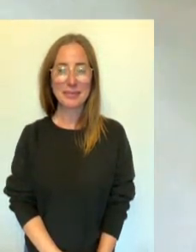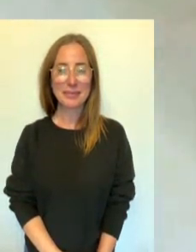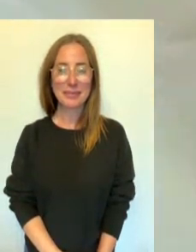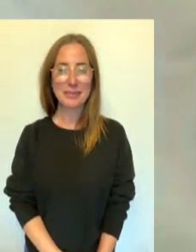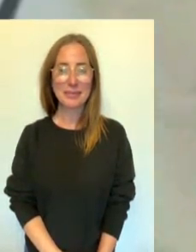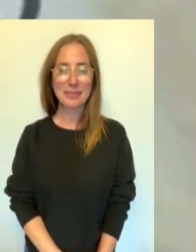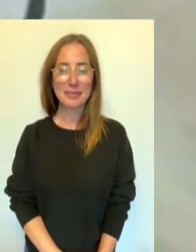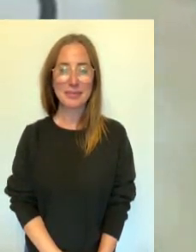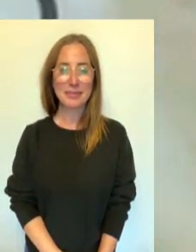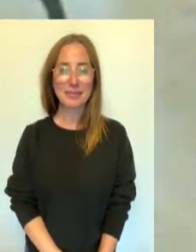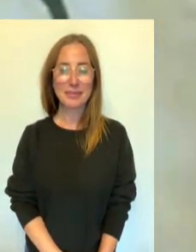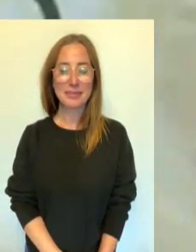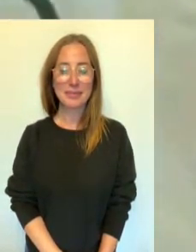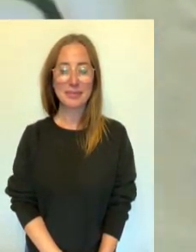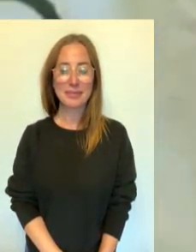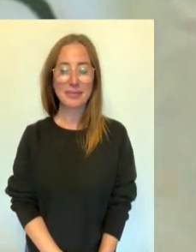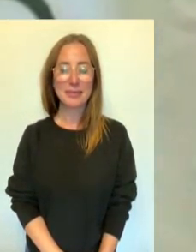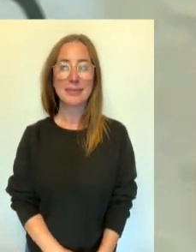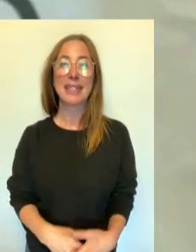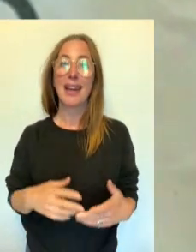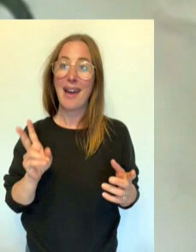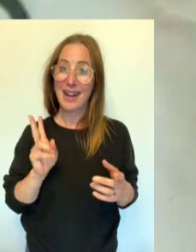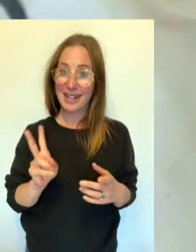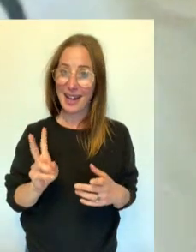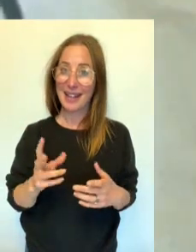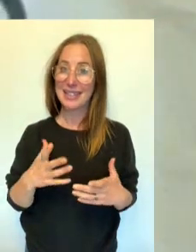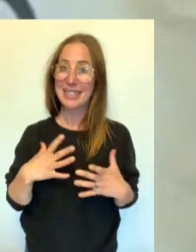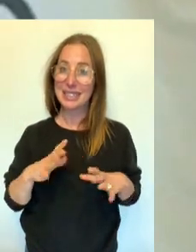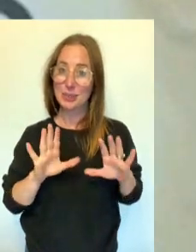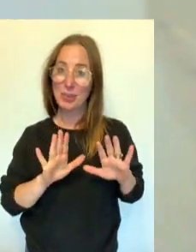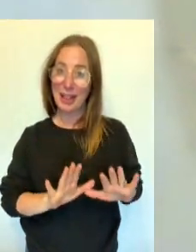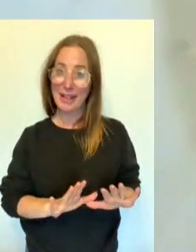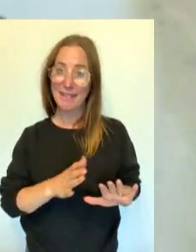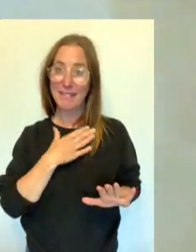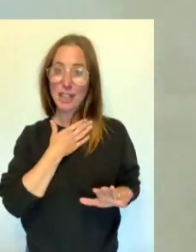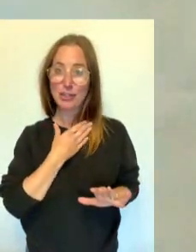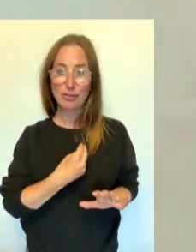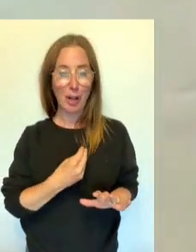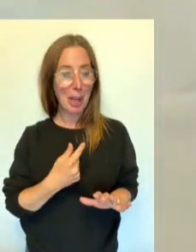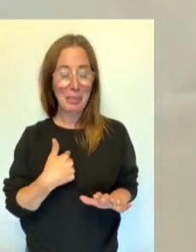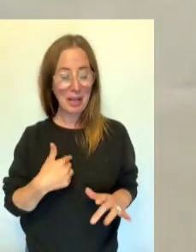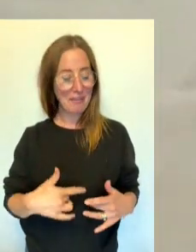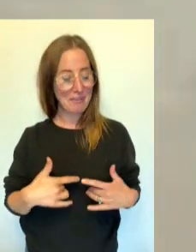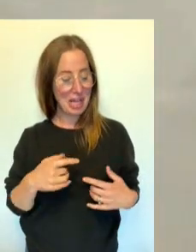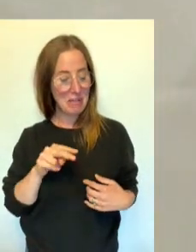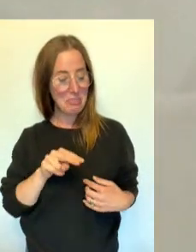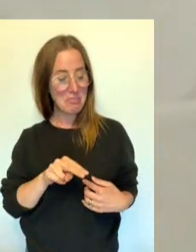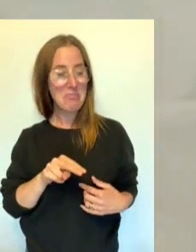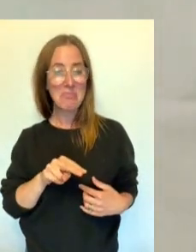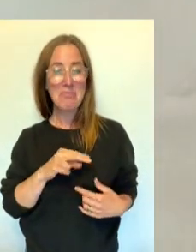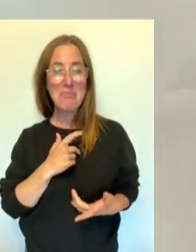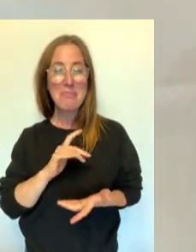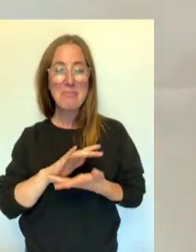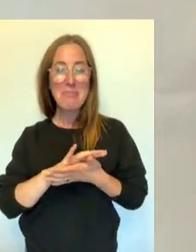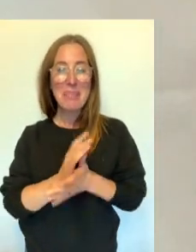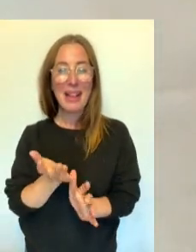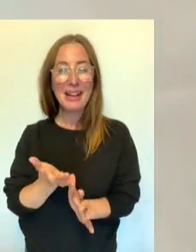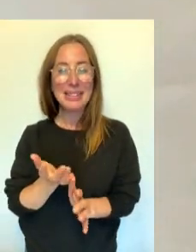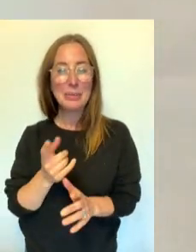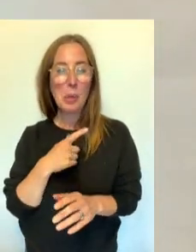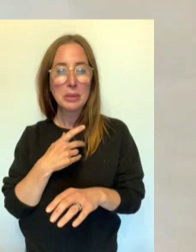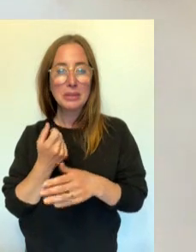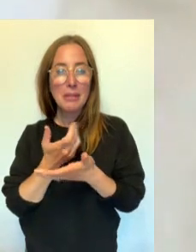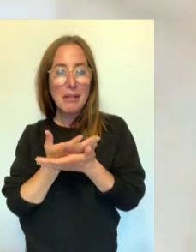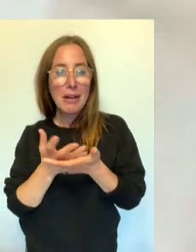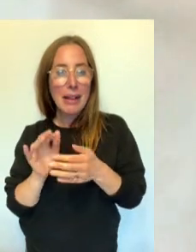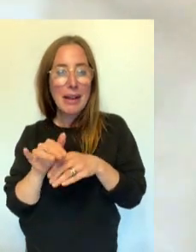So this definitely needs to dry, but I'm actually really pleased with that. It's quite transparent, but it's got a